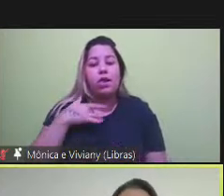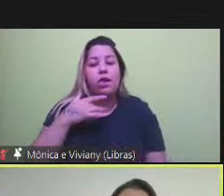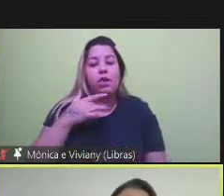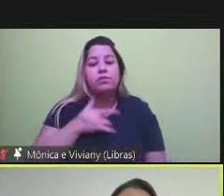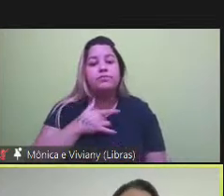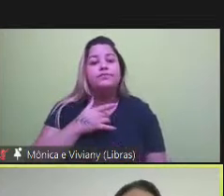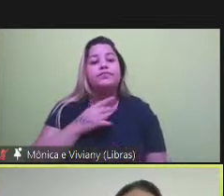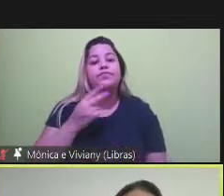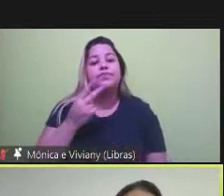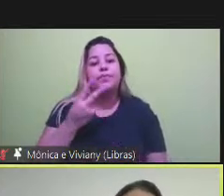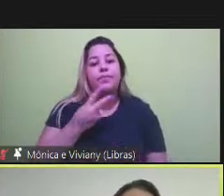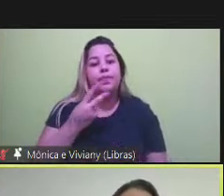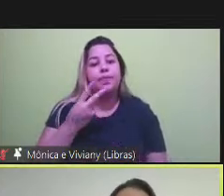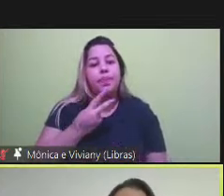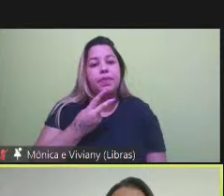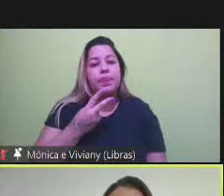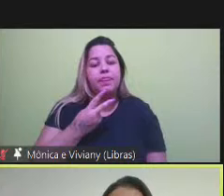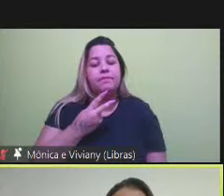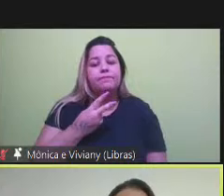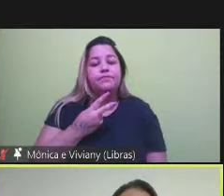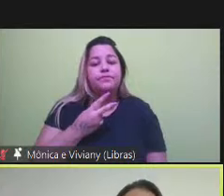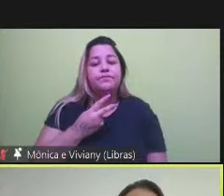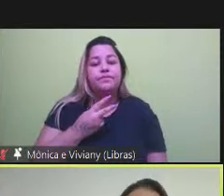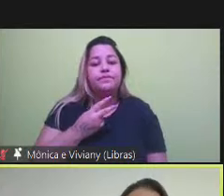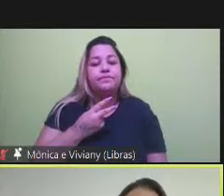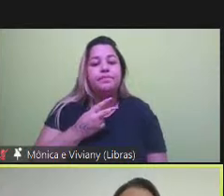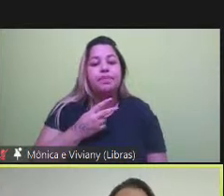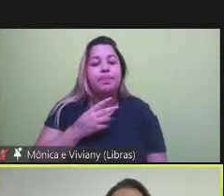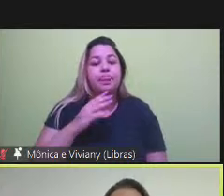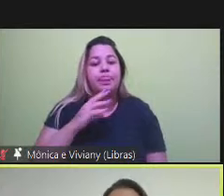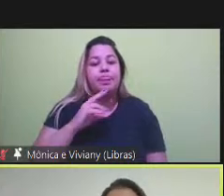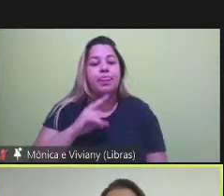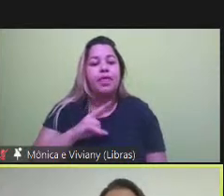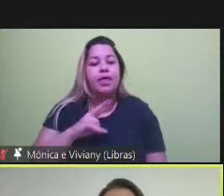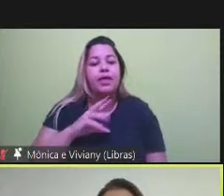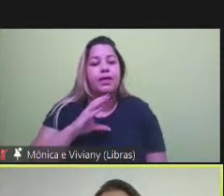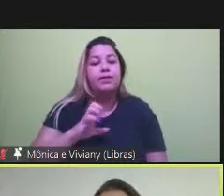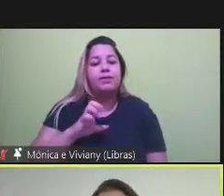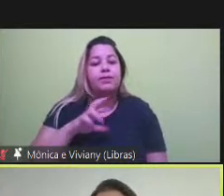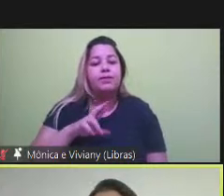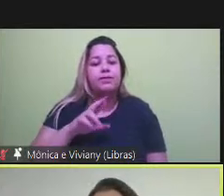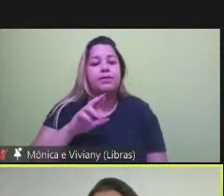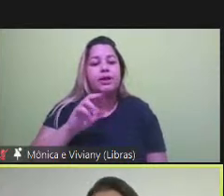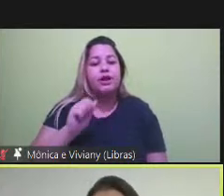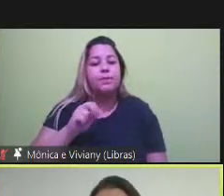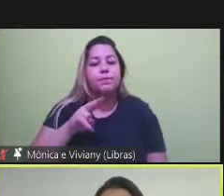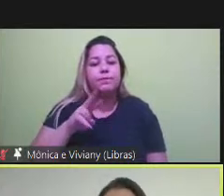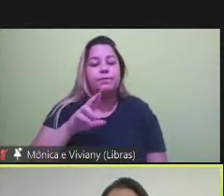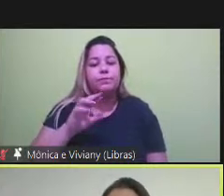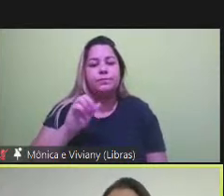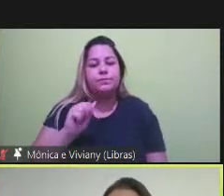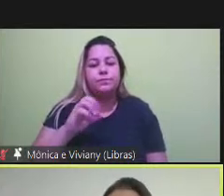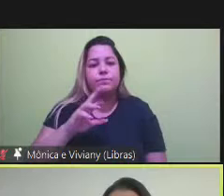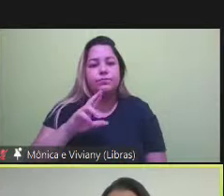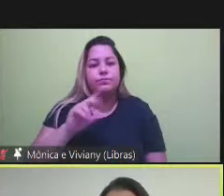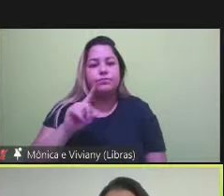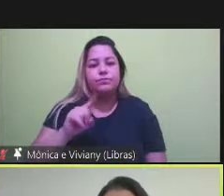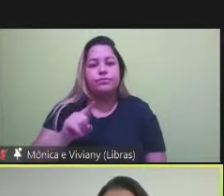academia gym in the secondary level. We have SEMEC Vera Cruz,